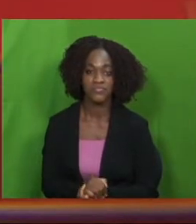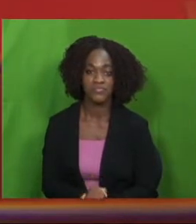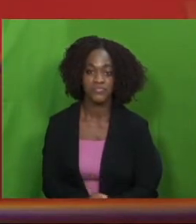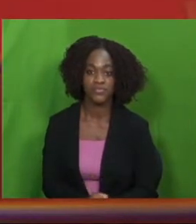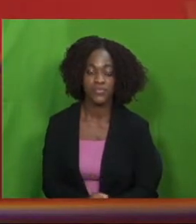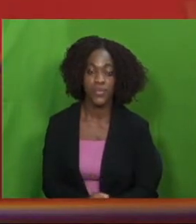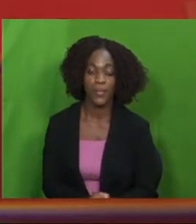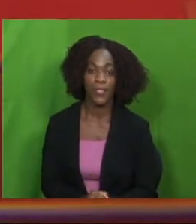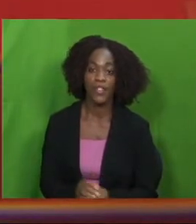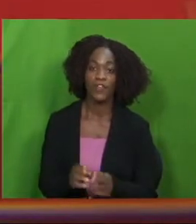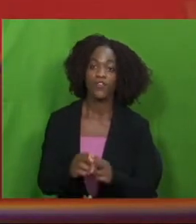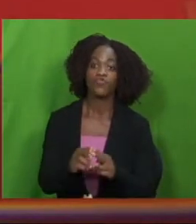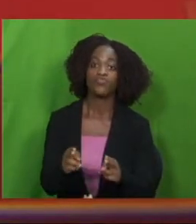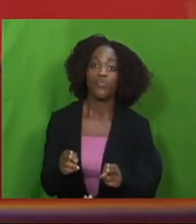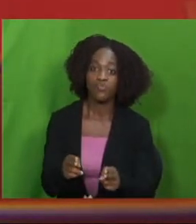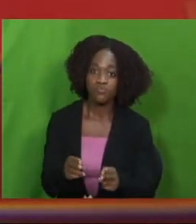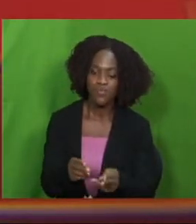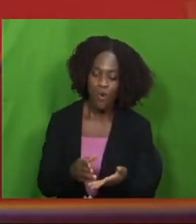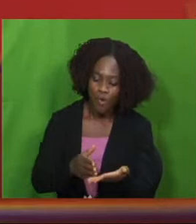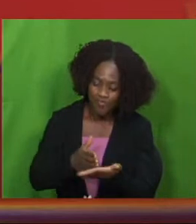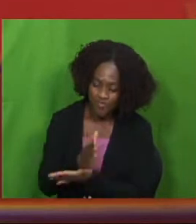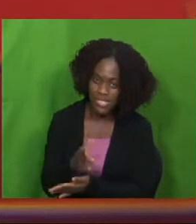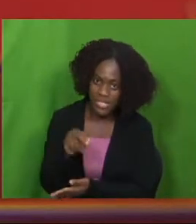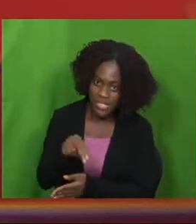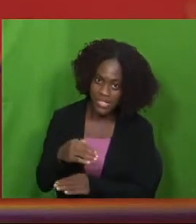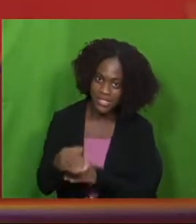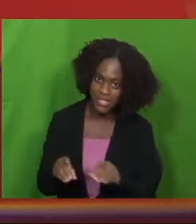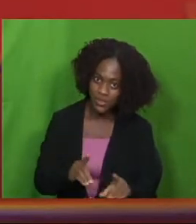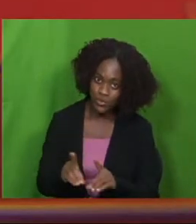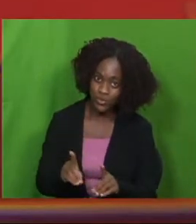And so we have to do the proper thing.